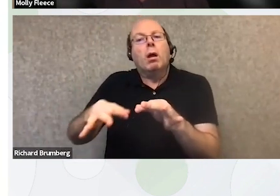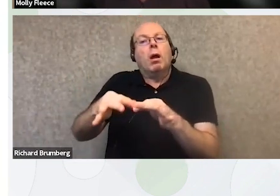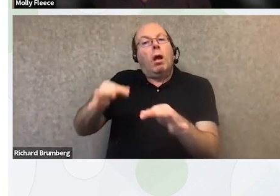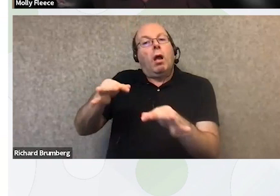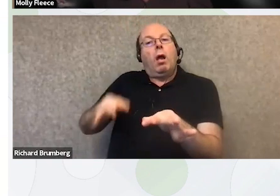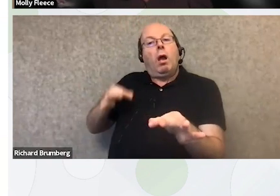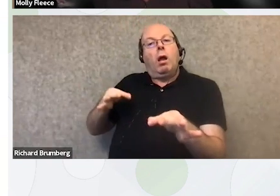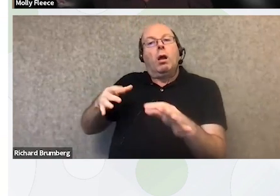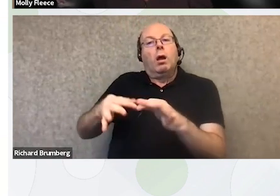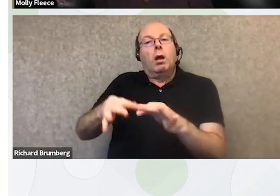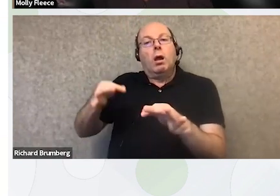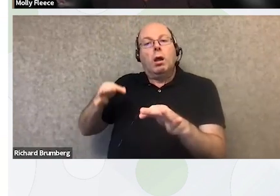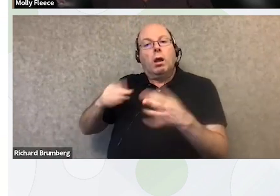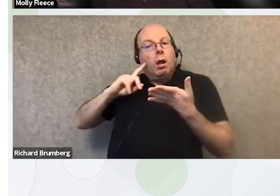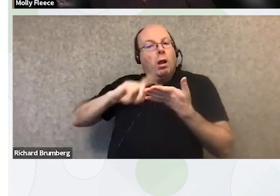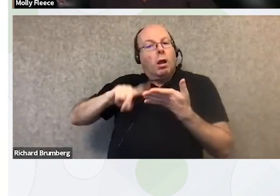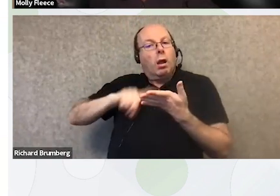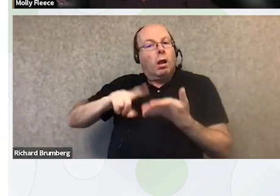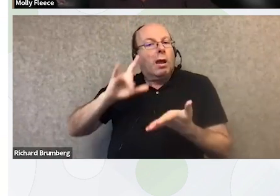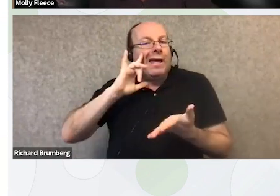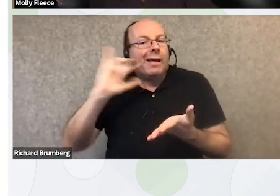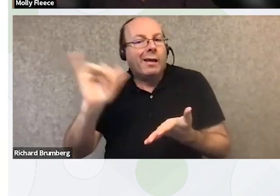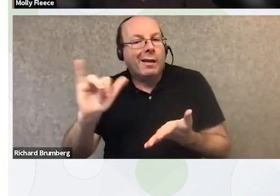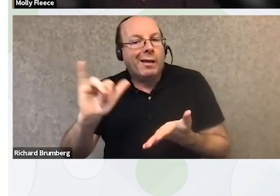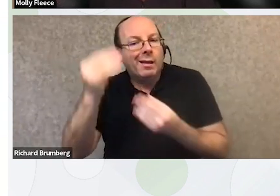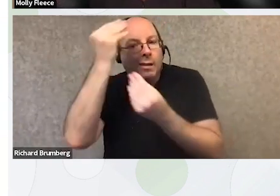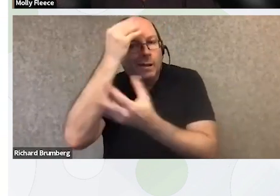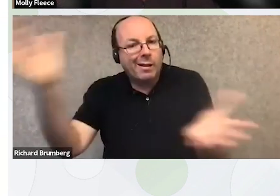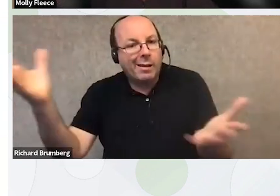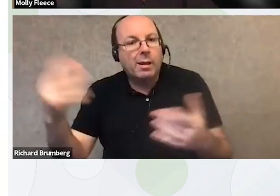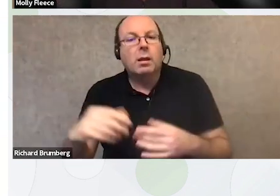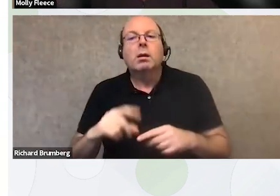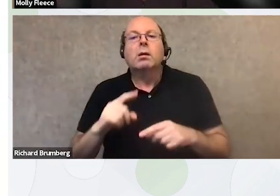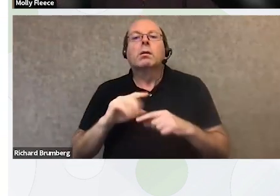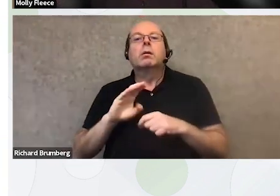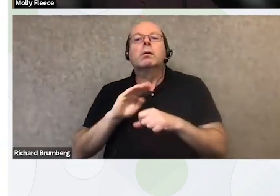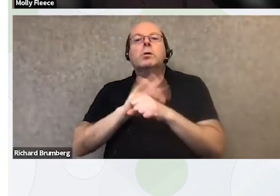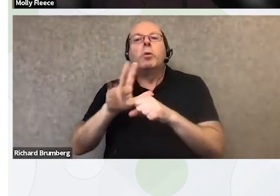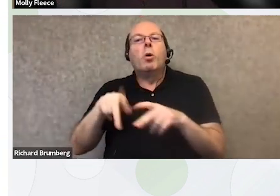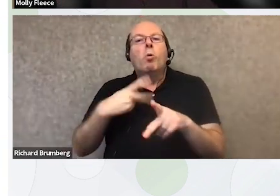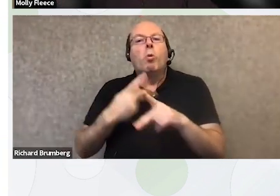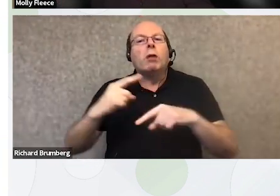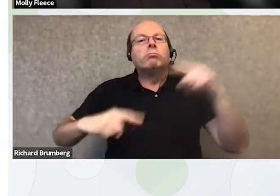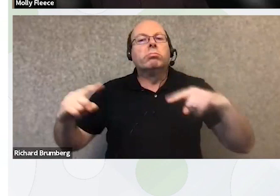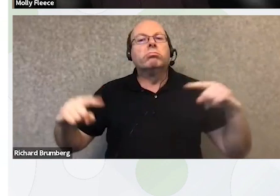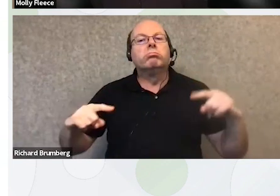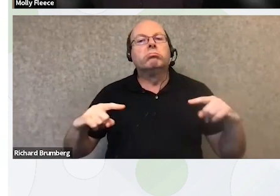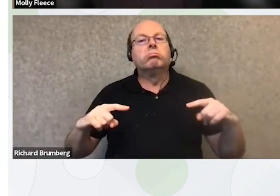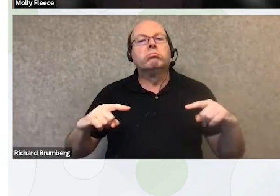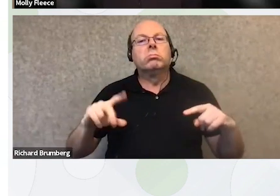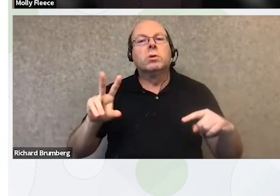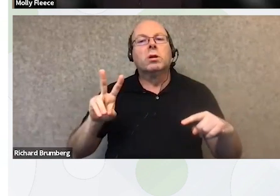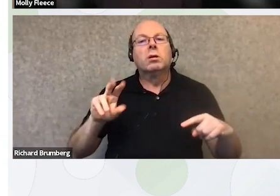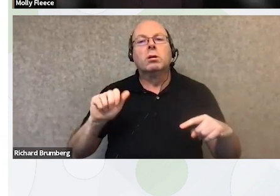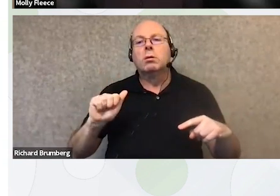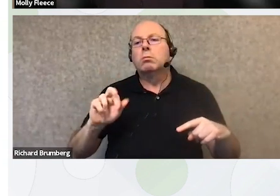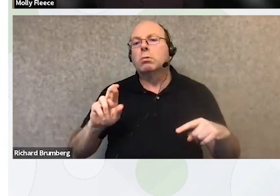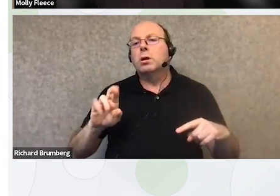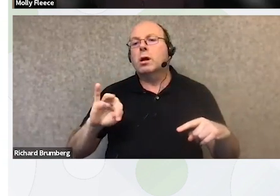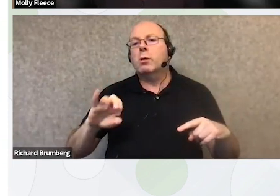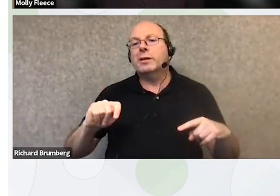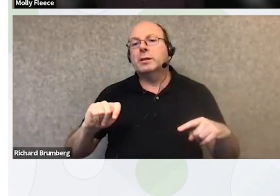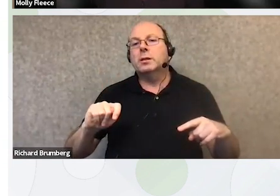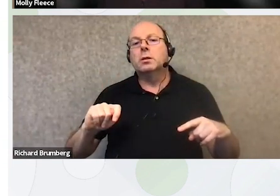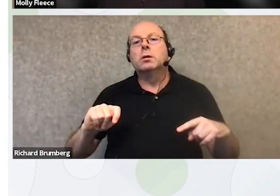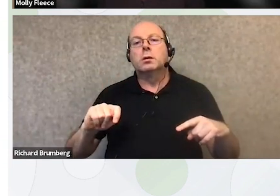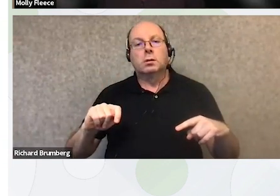Also thinking about COVID and looking at different variants that are circulating. We know through the COVID data tracker and the CDC